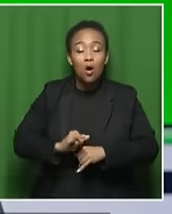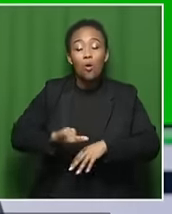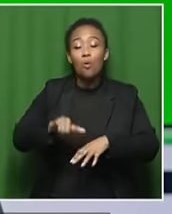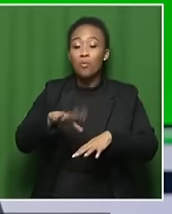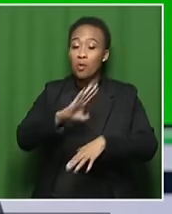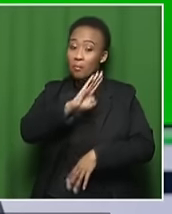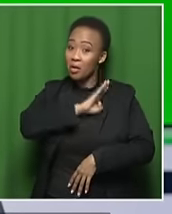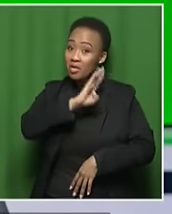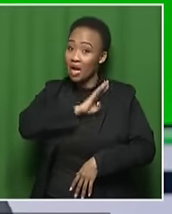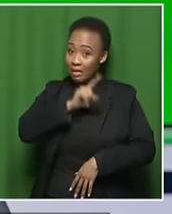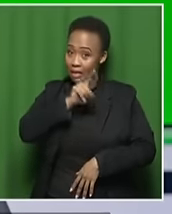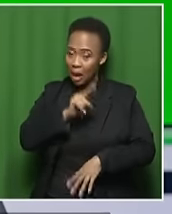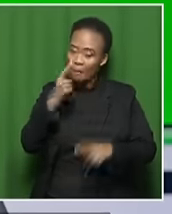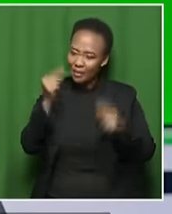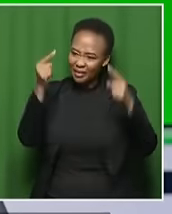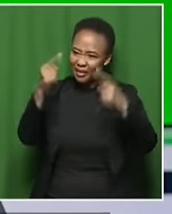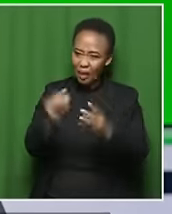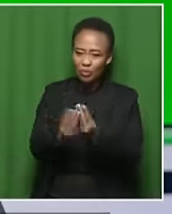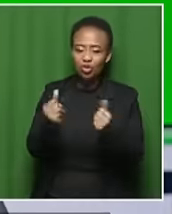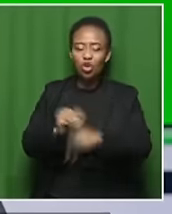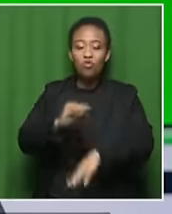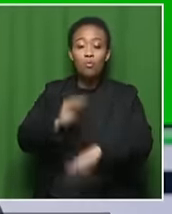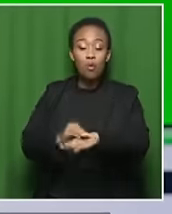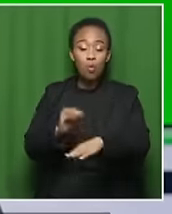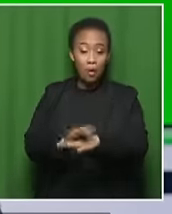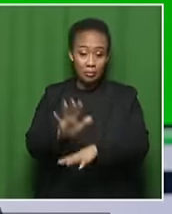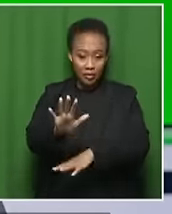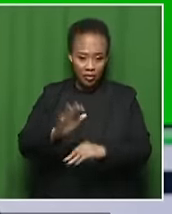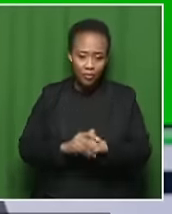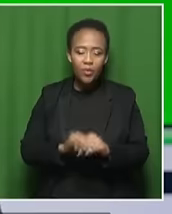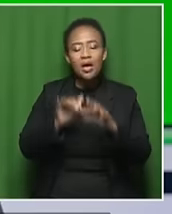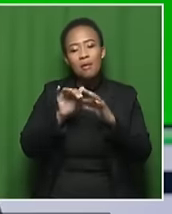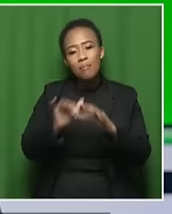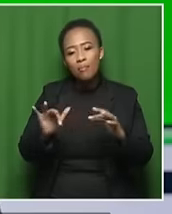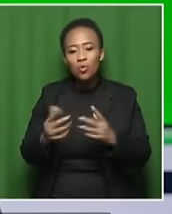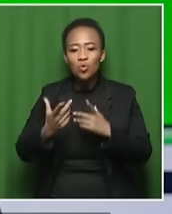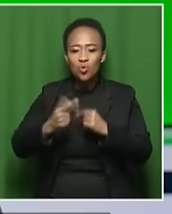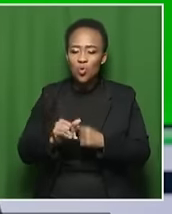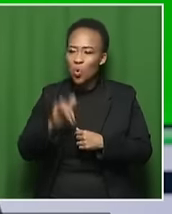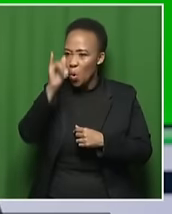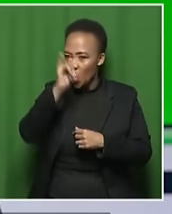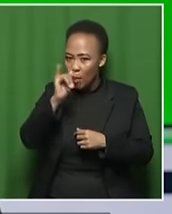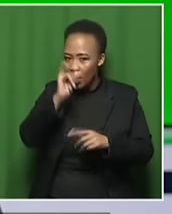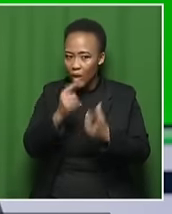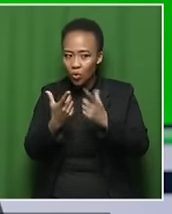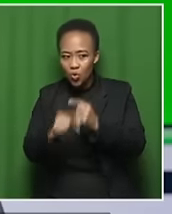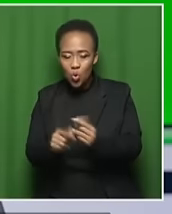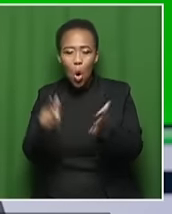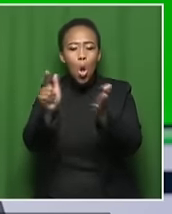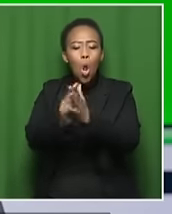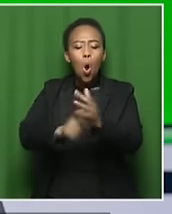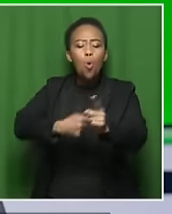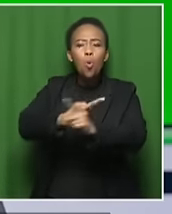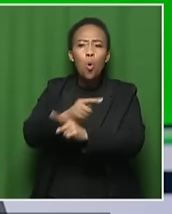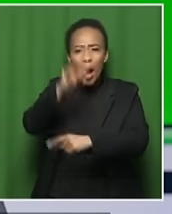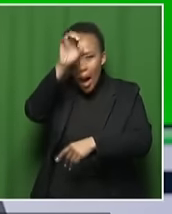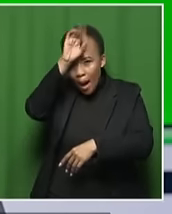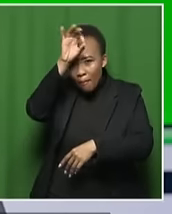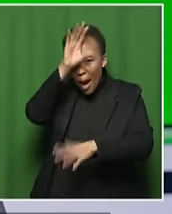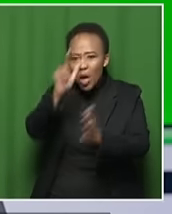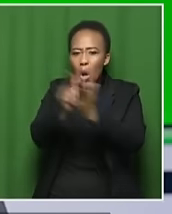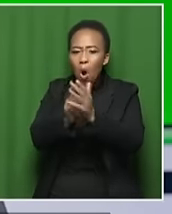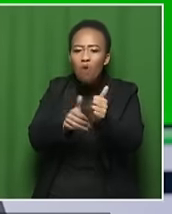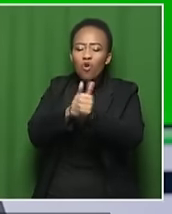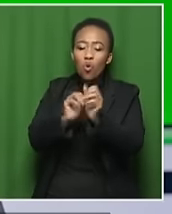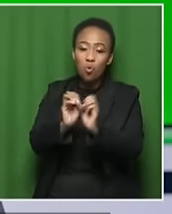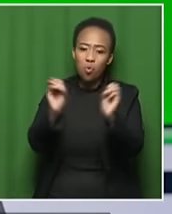to deal with these challenges. Let's call it what it is. Those people who are running criminal syndicates around illegal mining, etc., these are highly